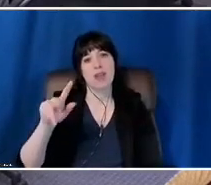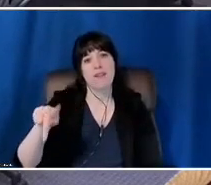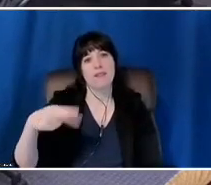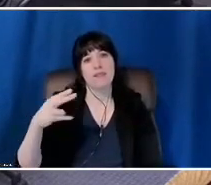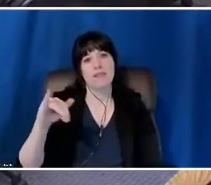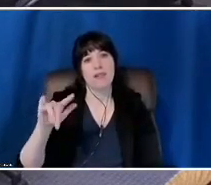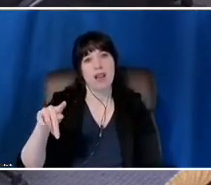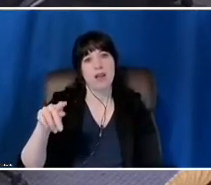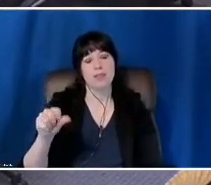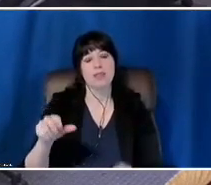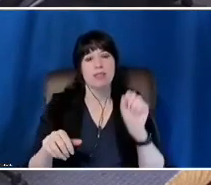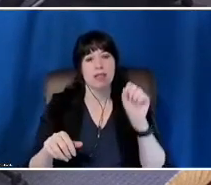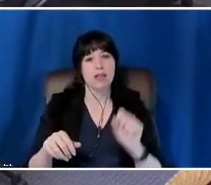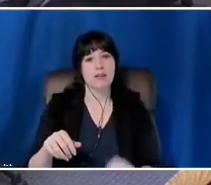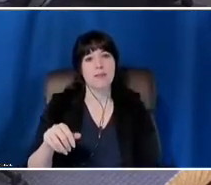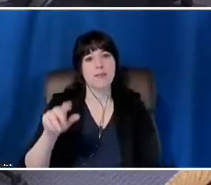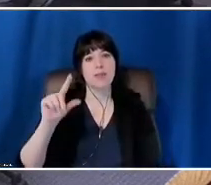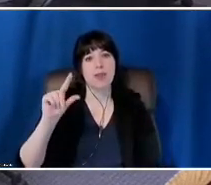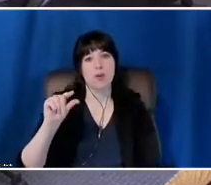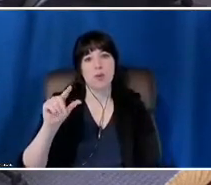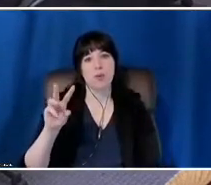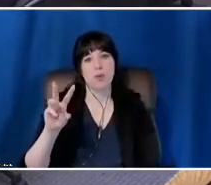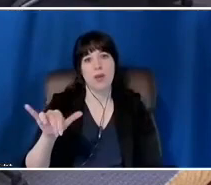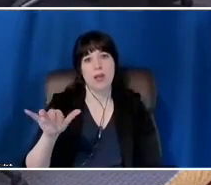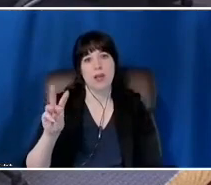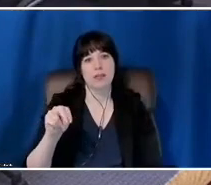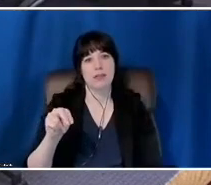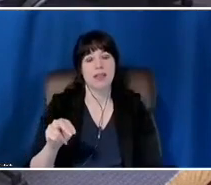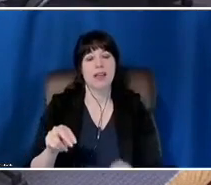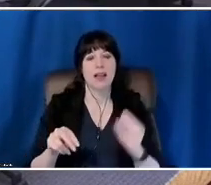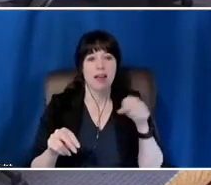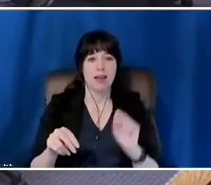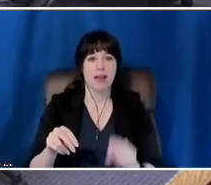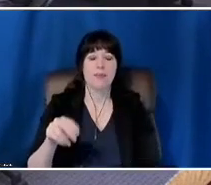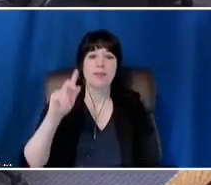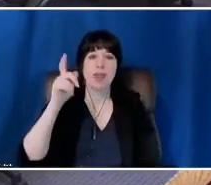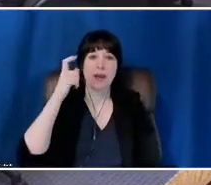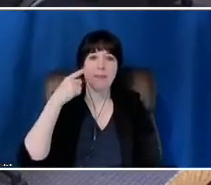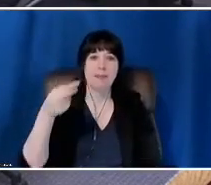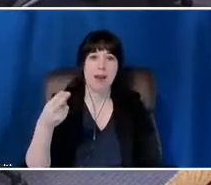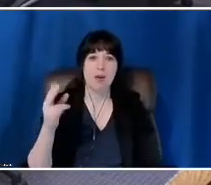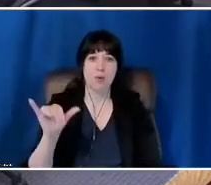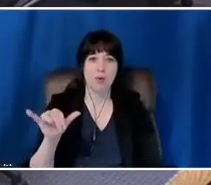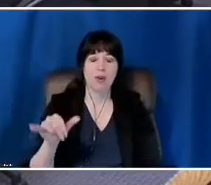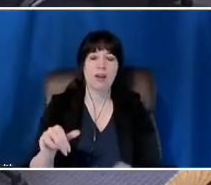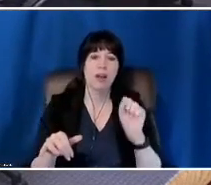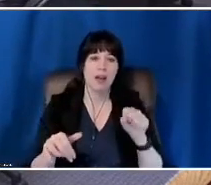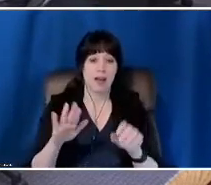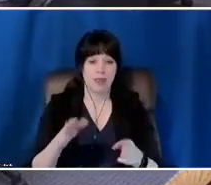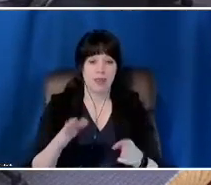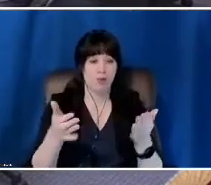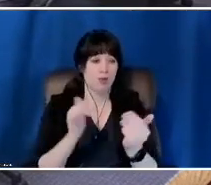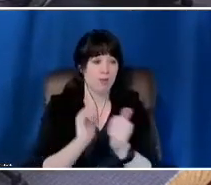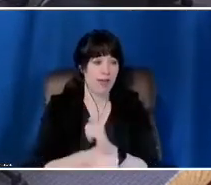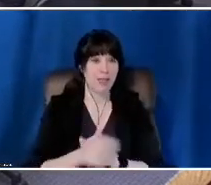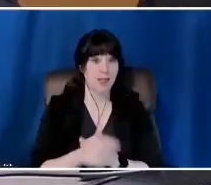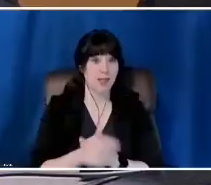Aye. Councillor Gwynn. Aye. Mayor Hoy. Aye. Motion passes. Third time's the